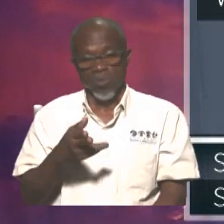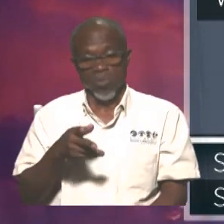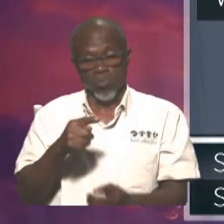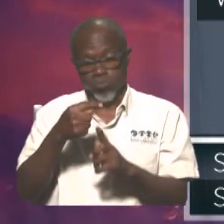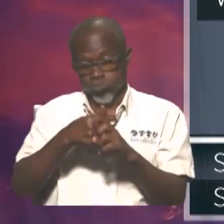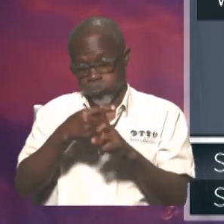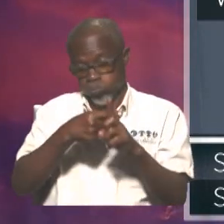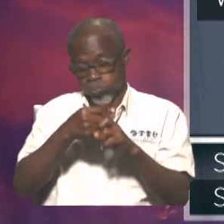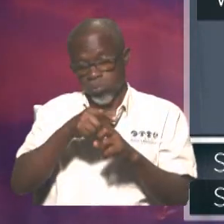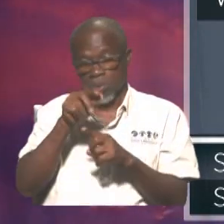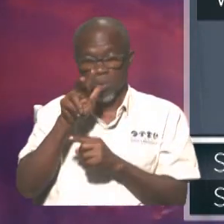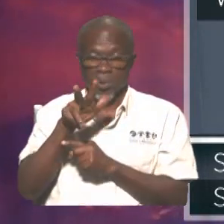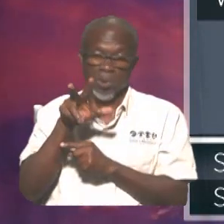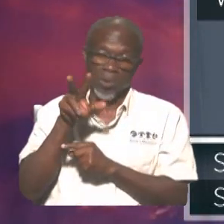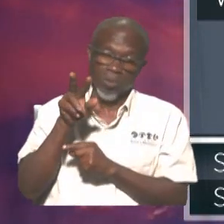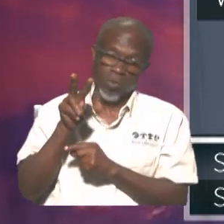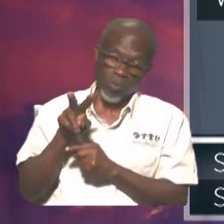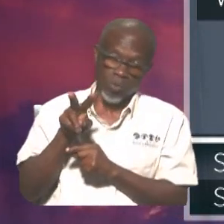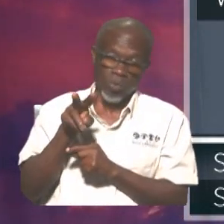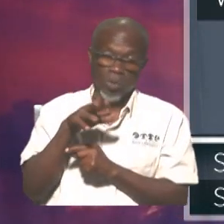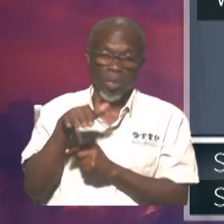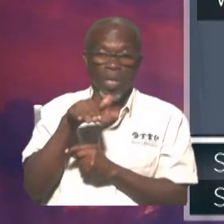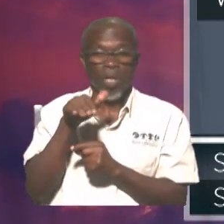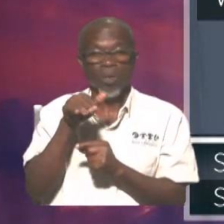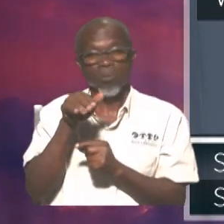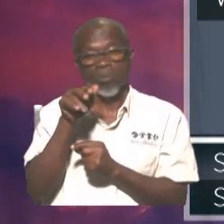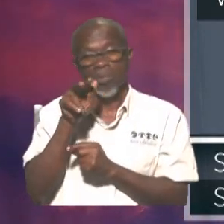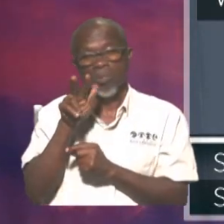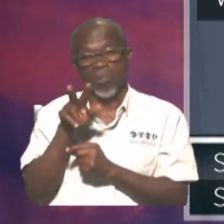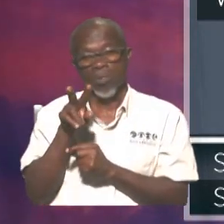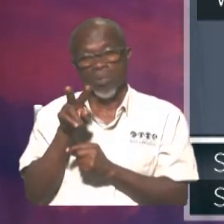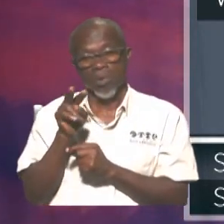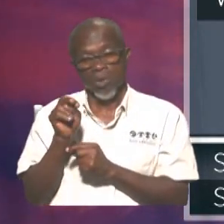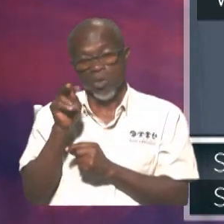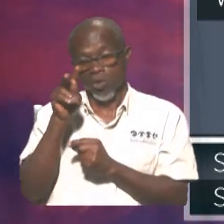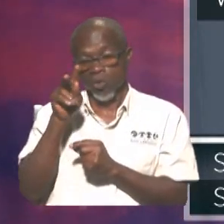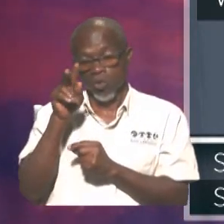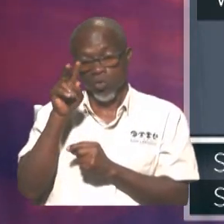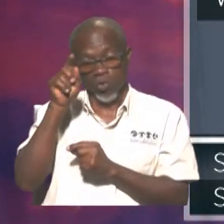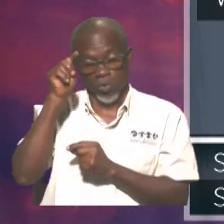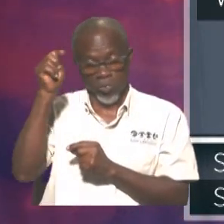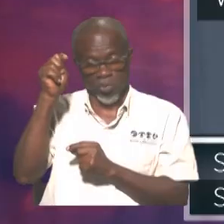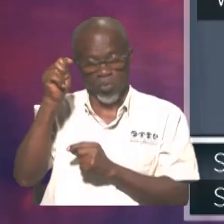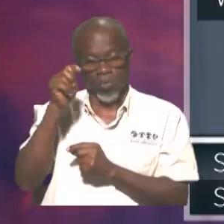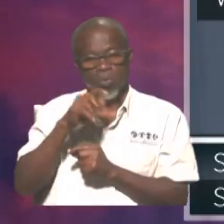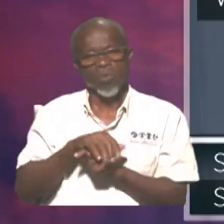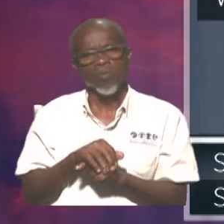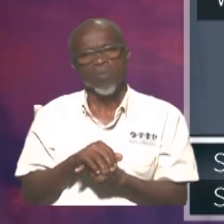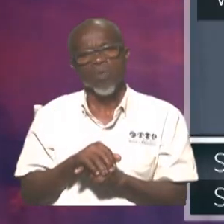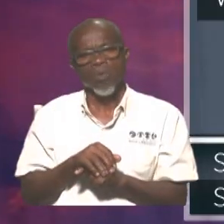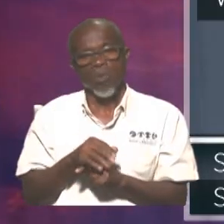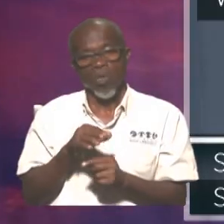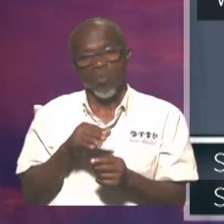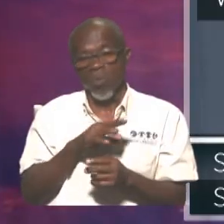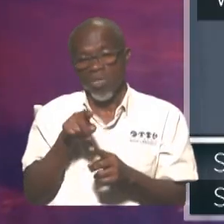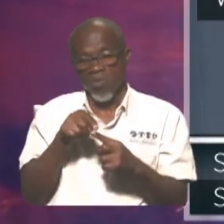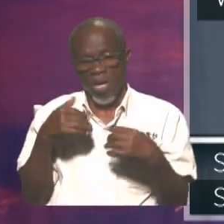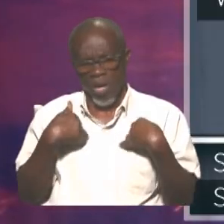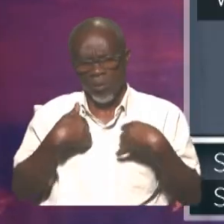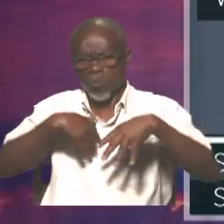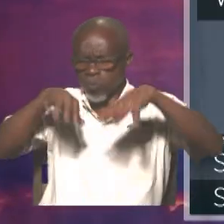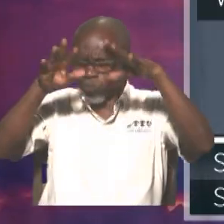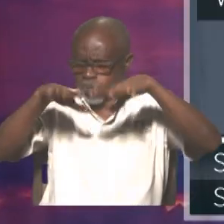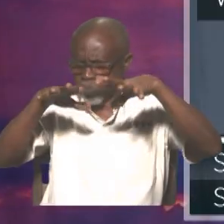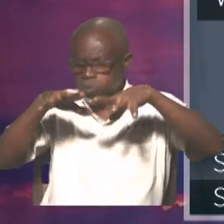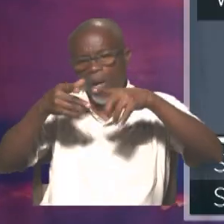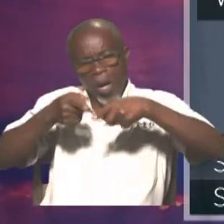around 32 for Tobago around noon times. So remember, with those heavier downpours, we could see some